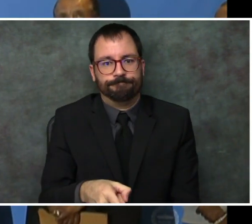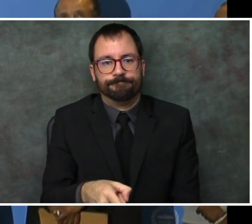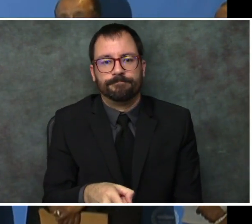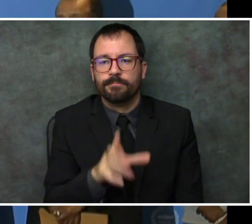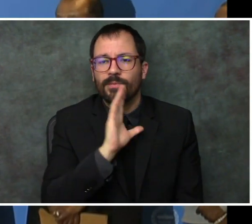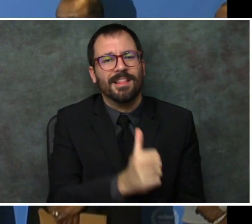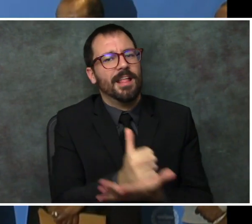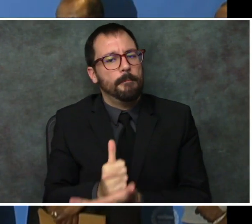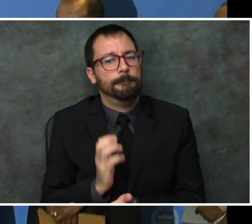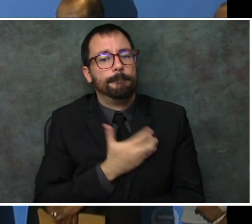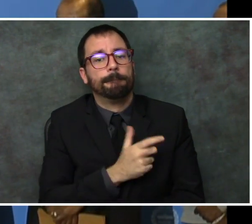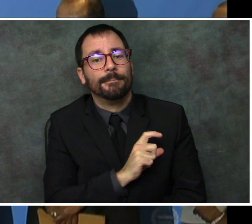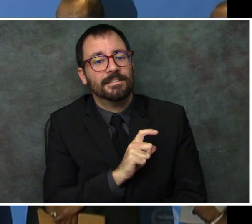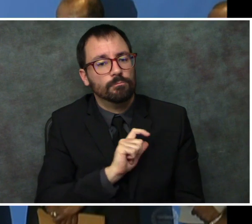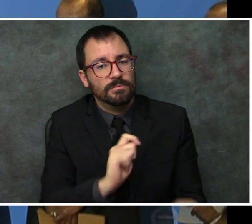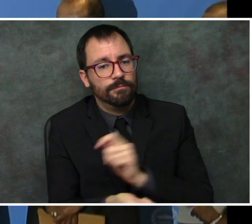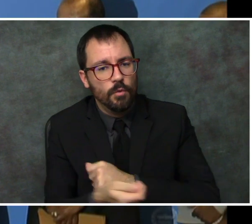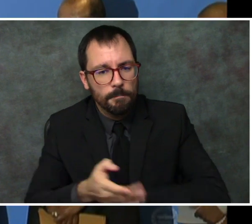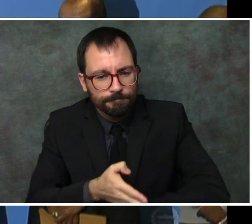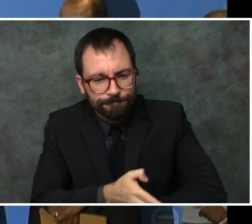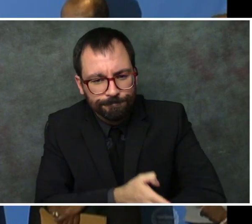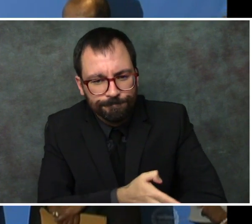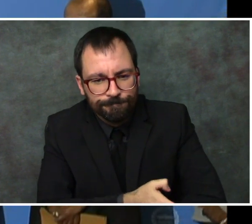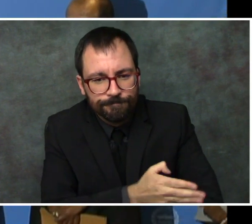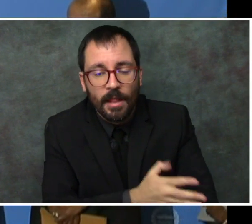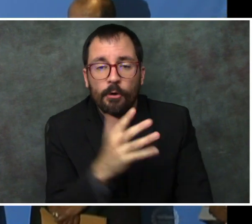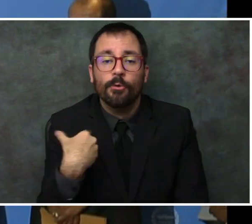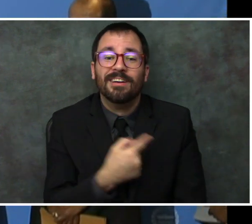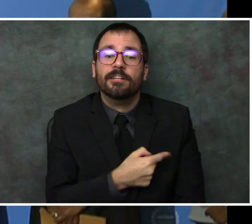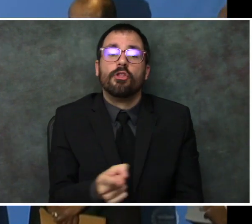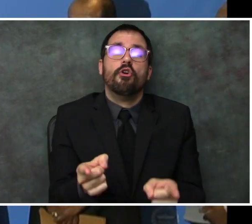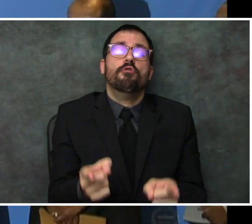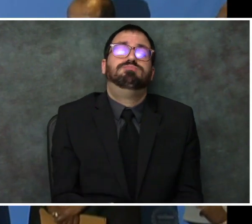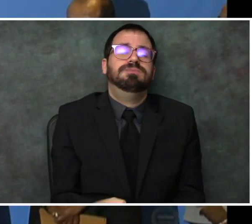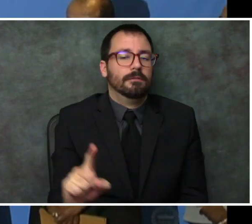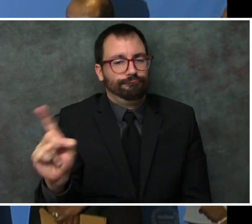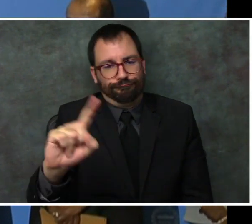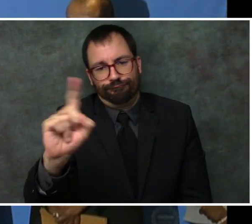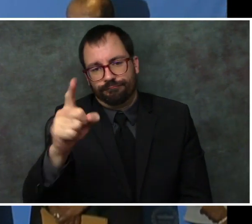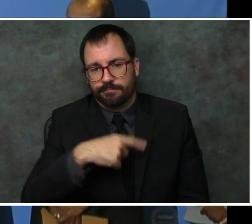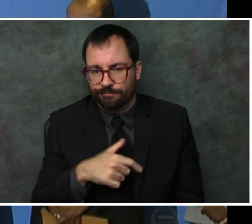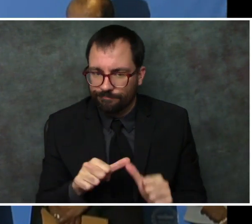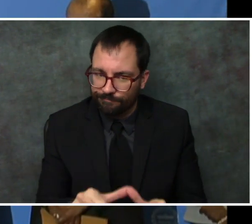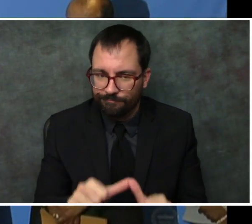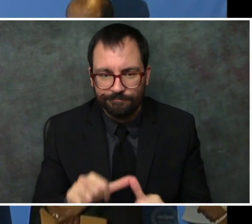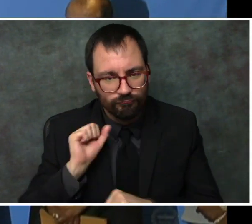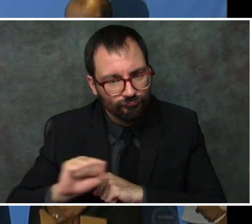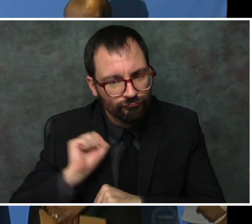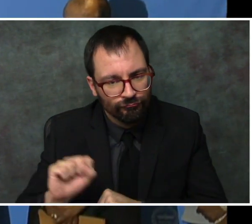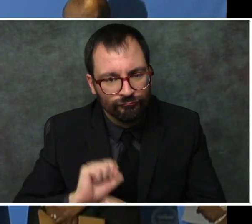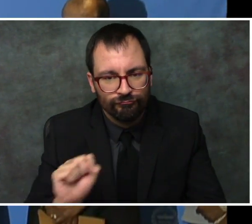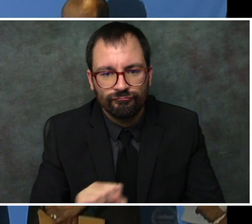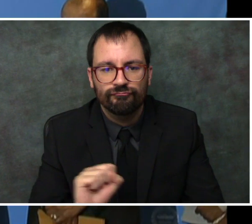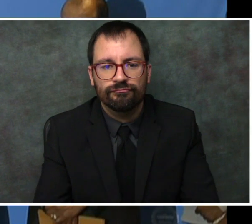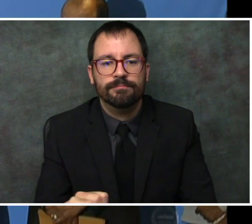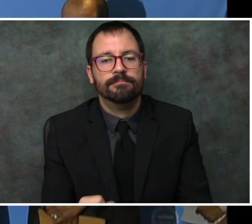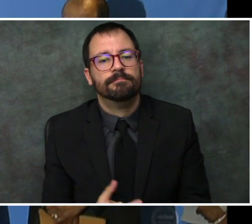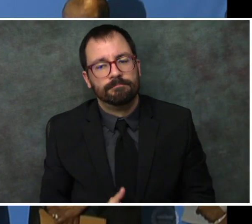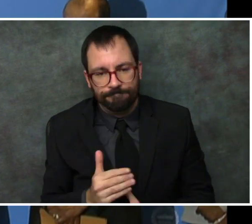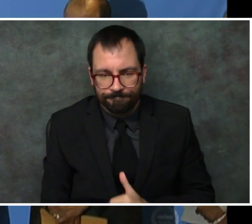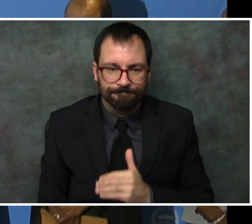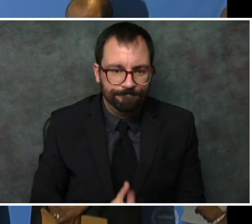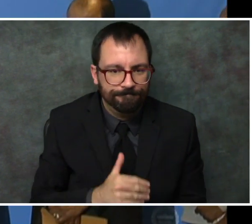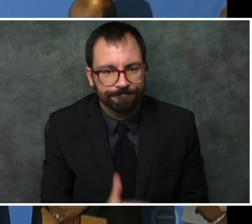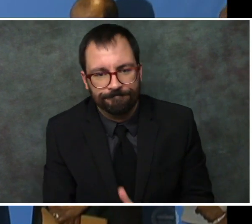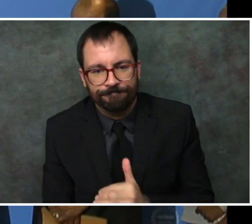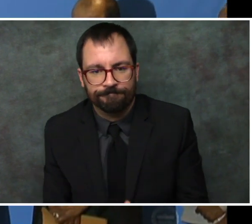Again, we are not resting on our laurels. We need to strive, we need to go forward, and we need to work together. In